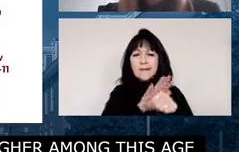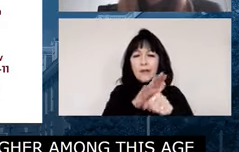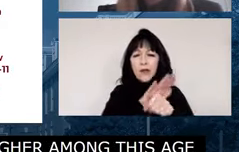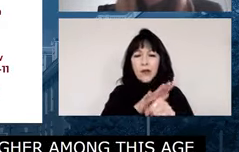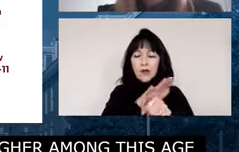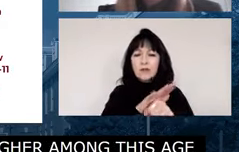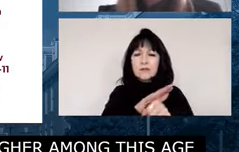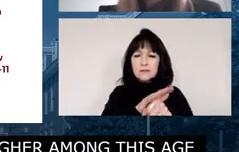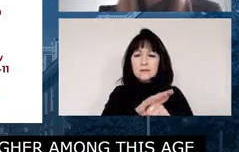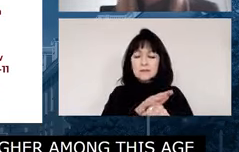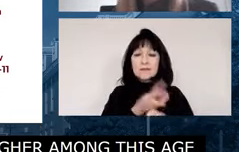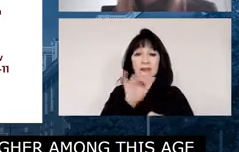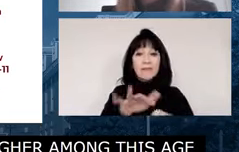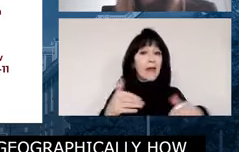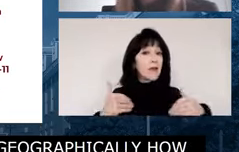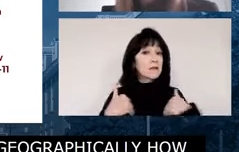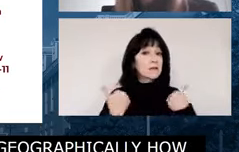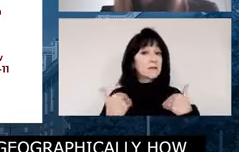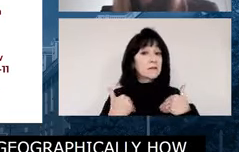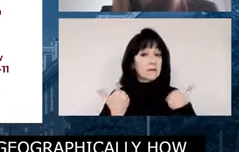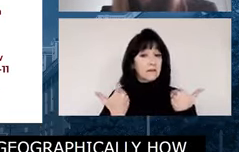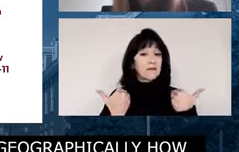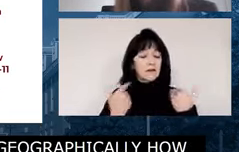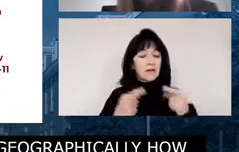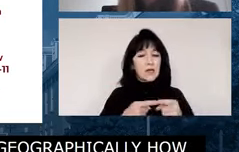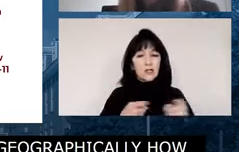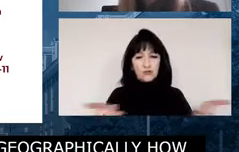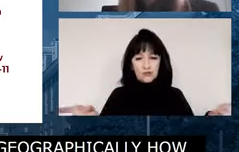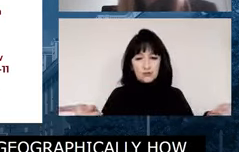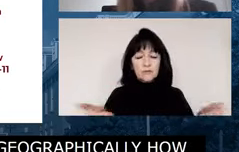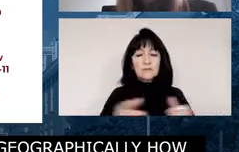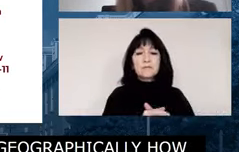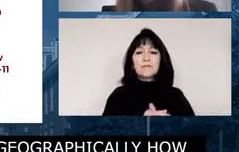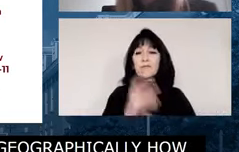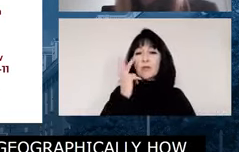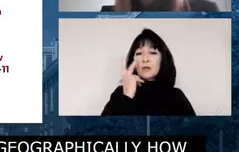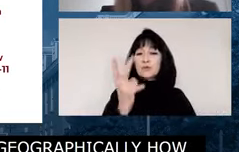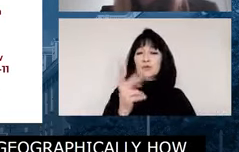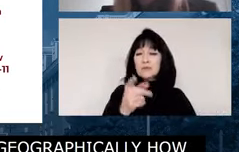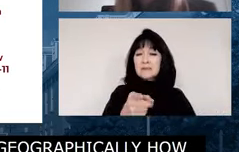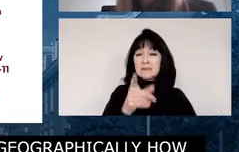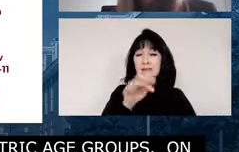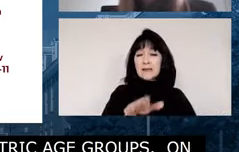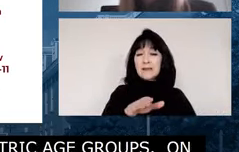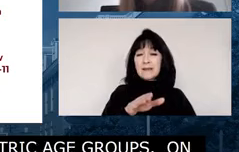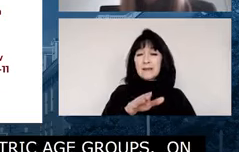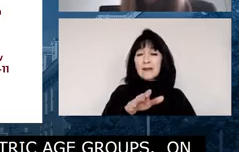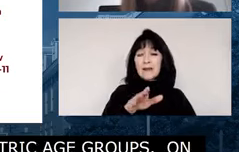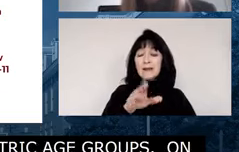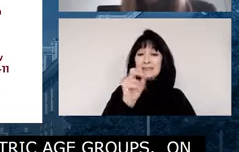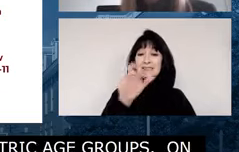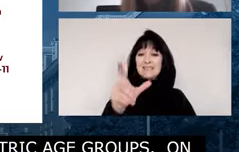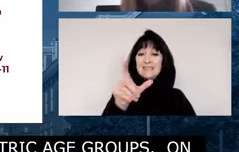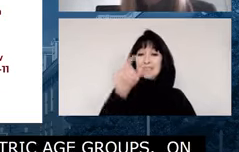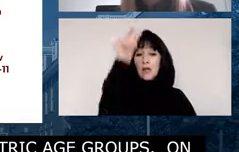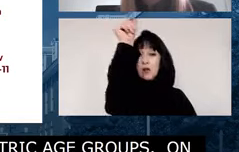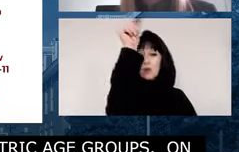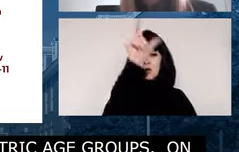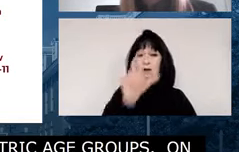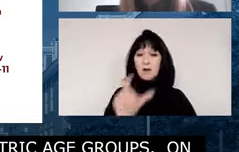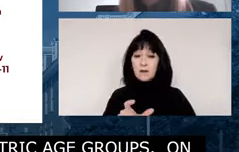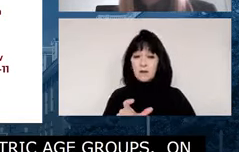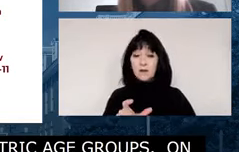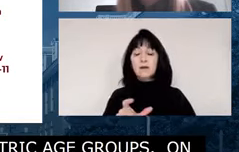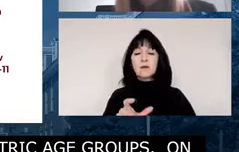groups. So on this slide right here, it shows which zip codes have a low vaccination